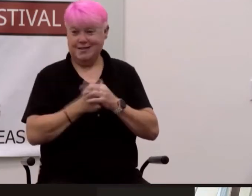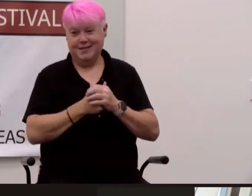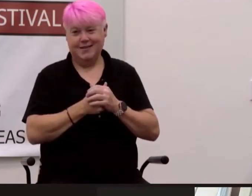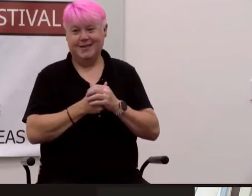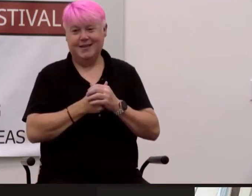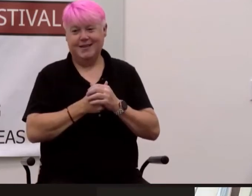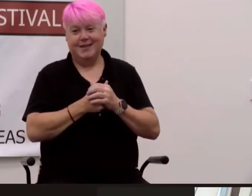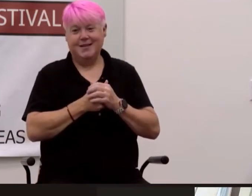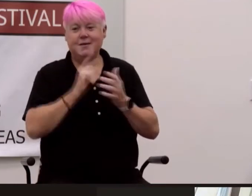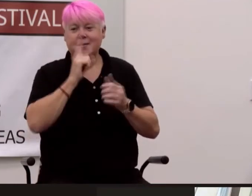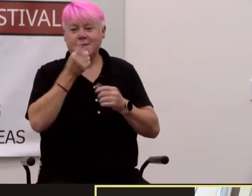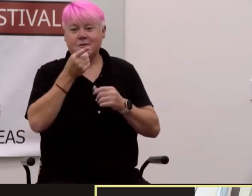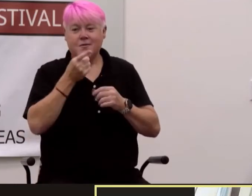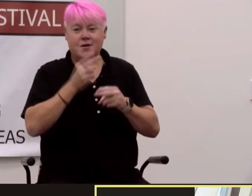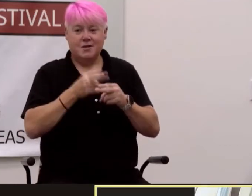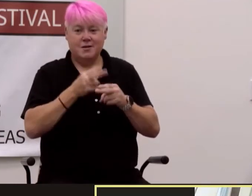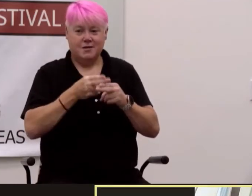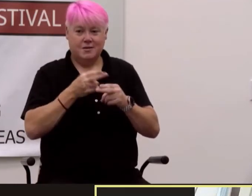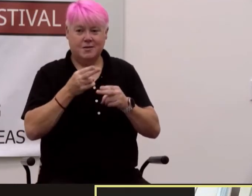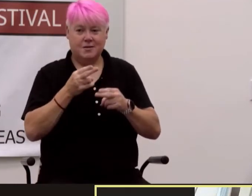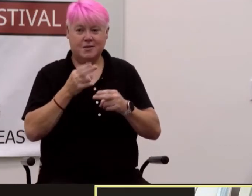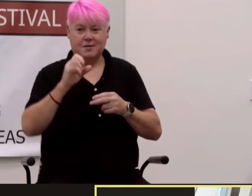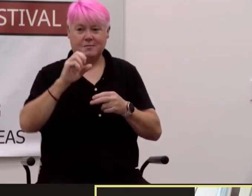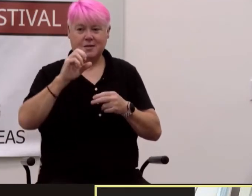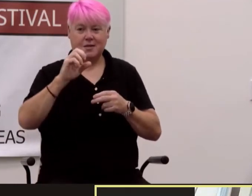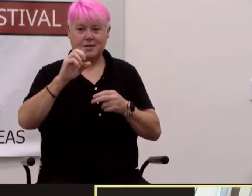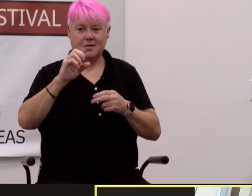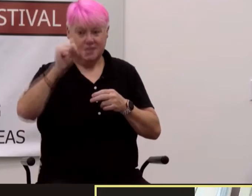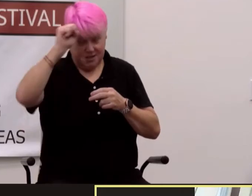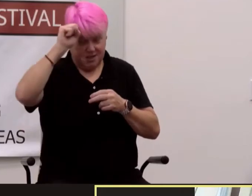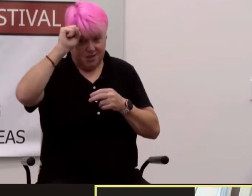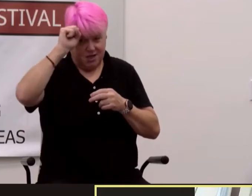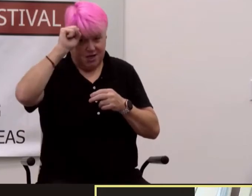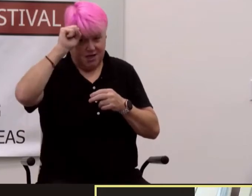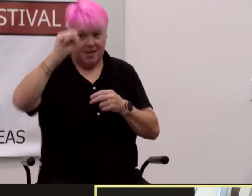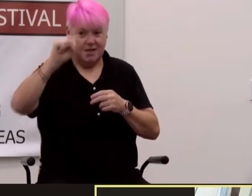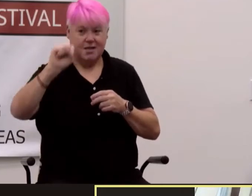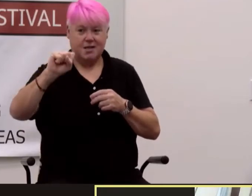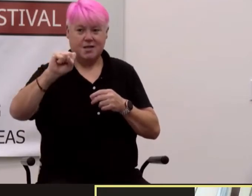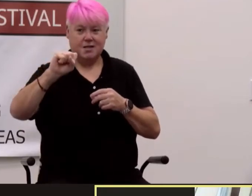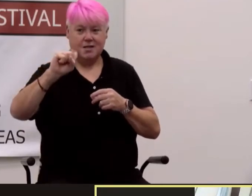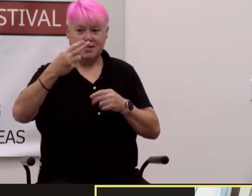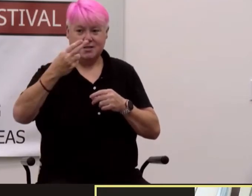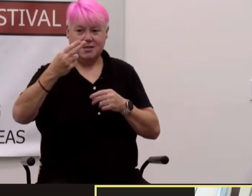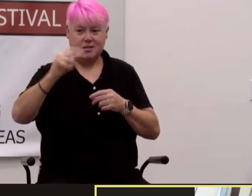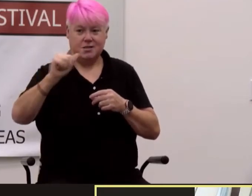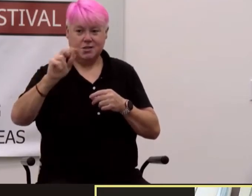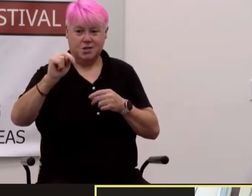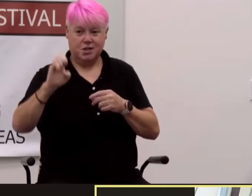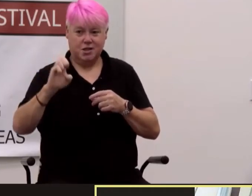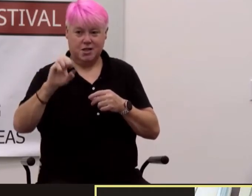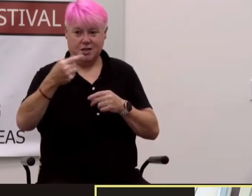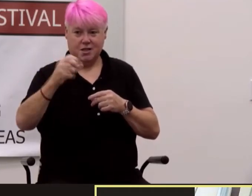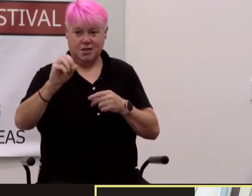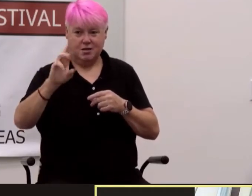My real name is Shane St. John Gordon, and I'm from the Enoch tribe. So I got 2 names. I got 2